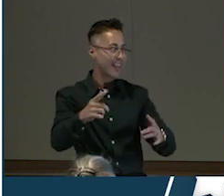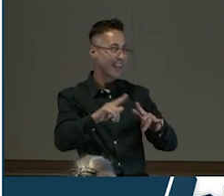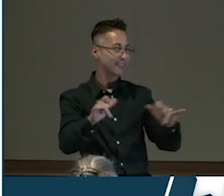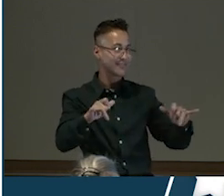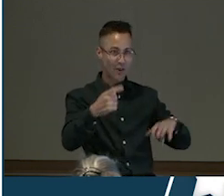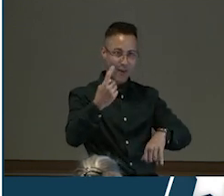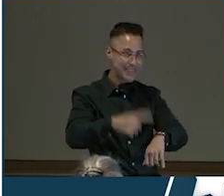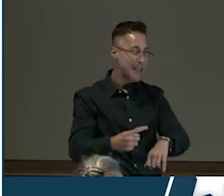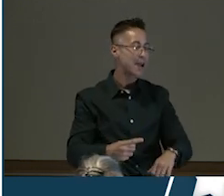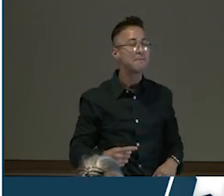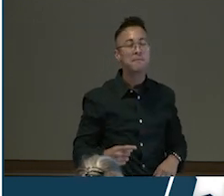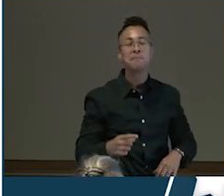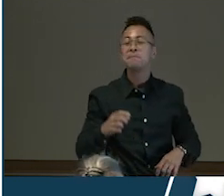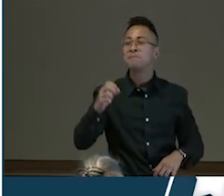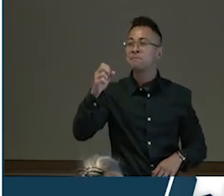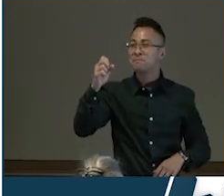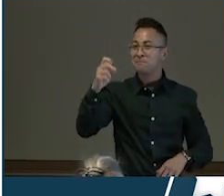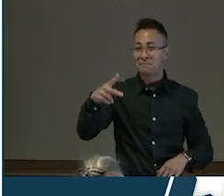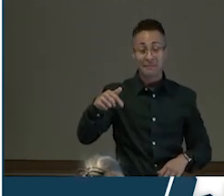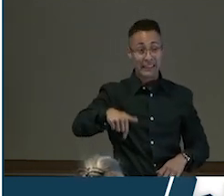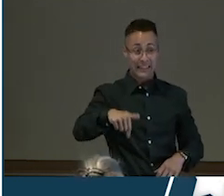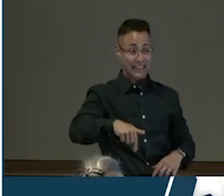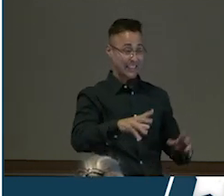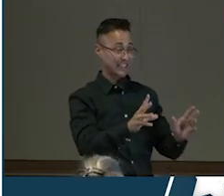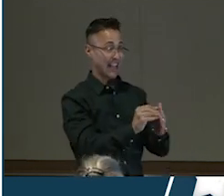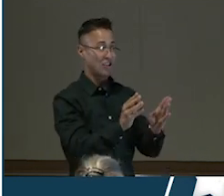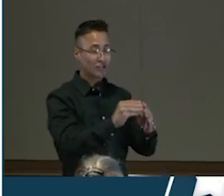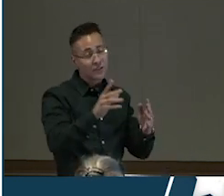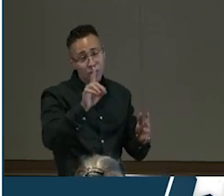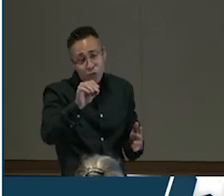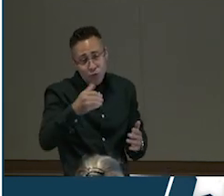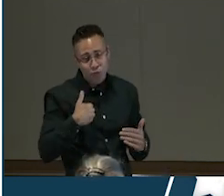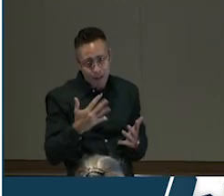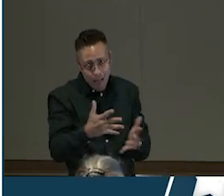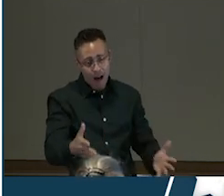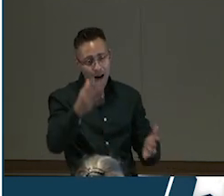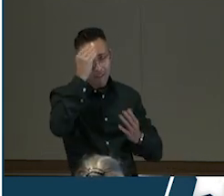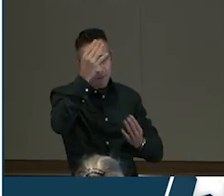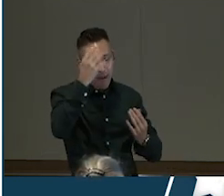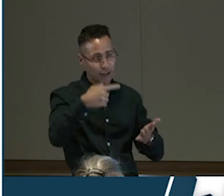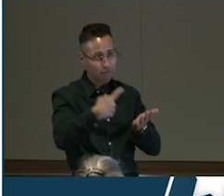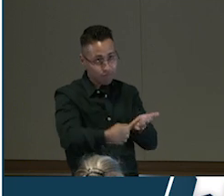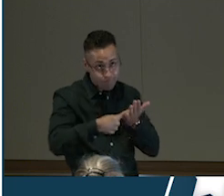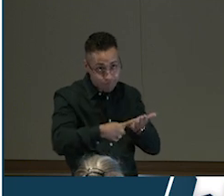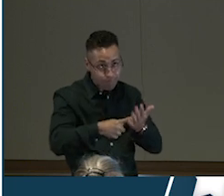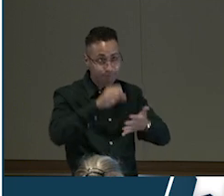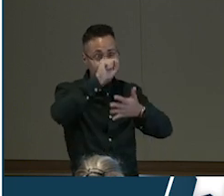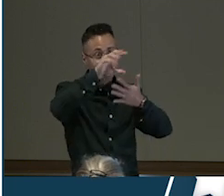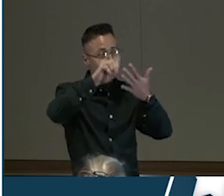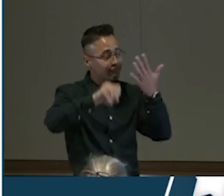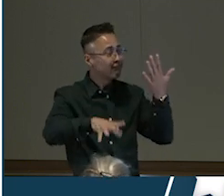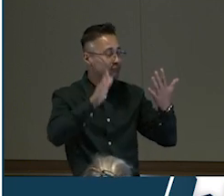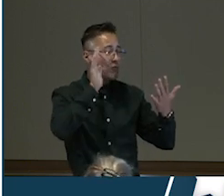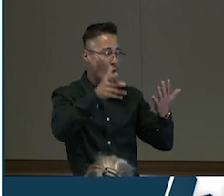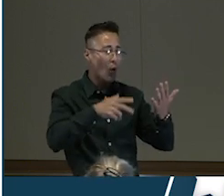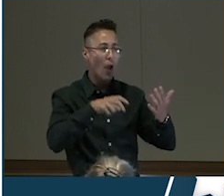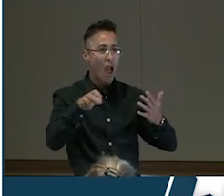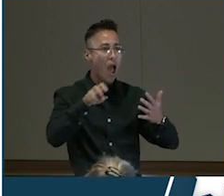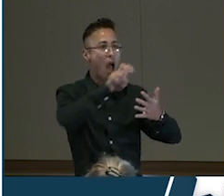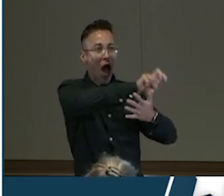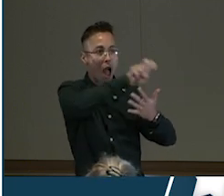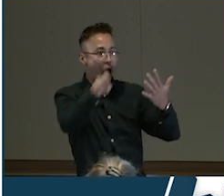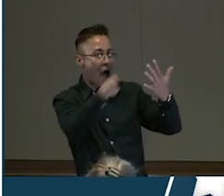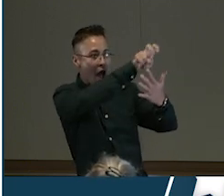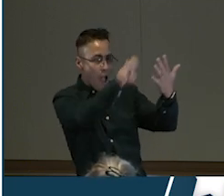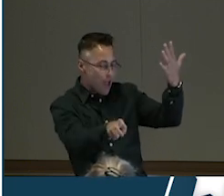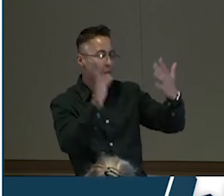To that point, our session does have a lot of information to cover. So we are going to kind of jump all over the place a little bit, but